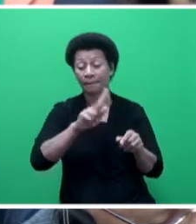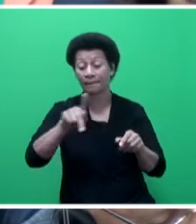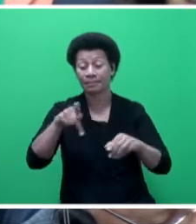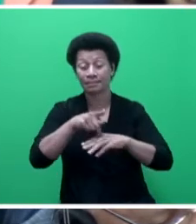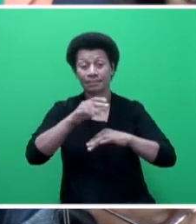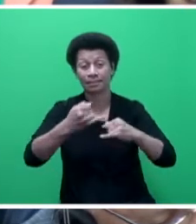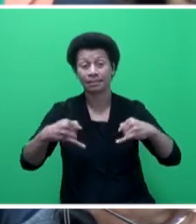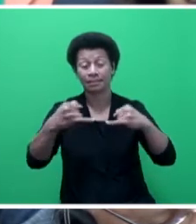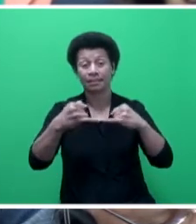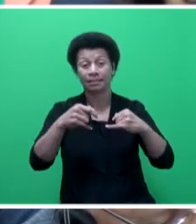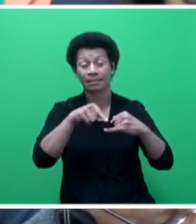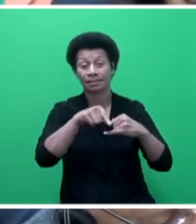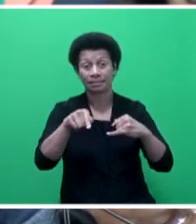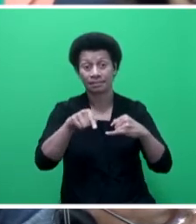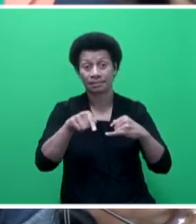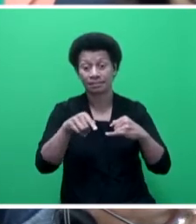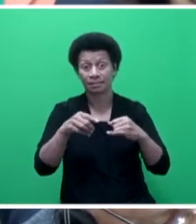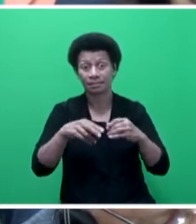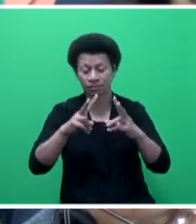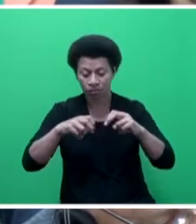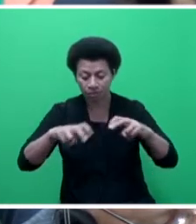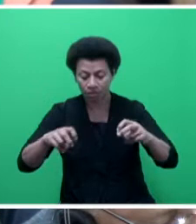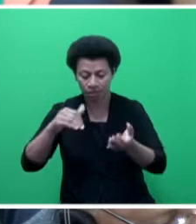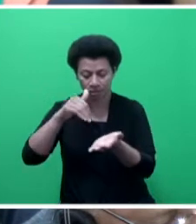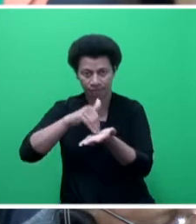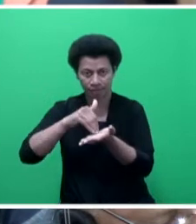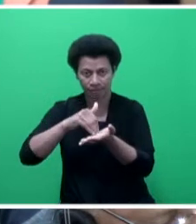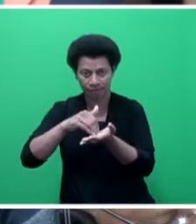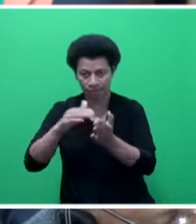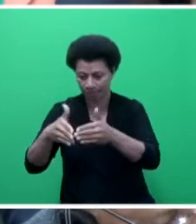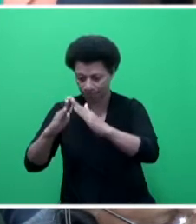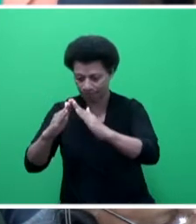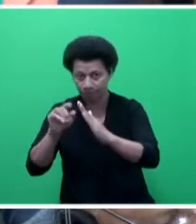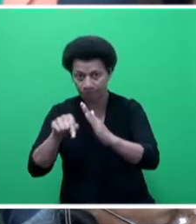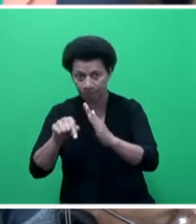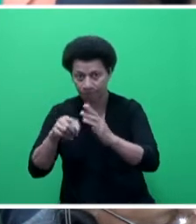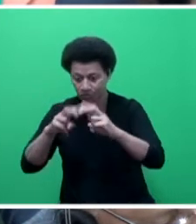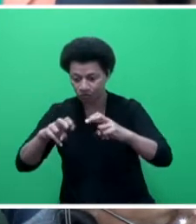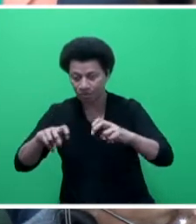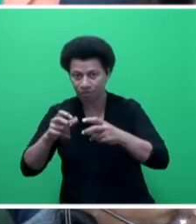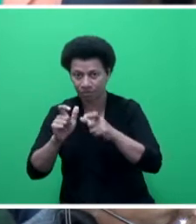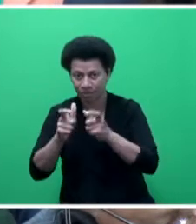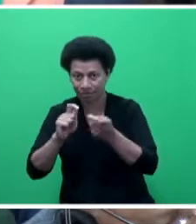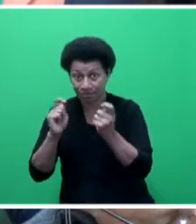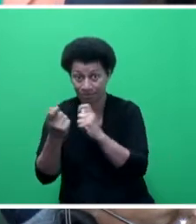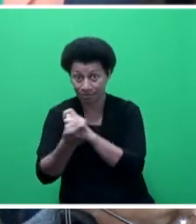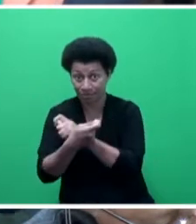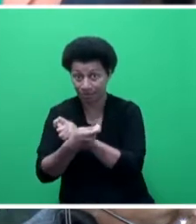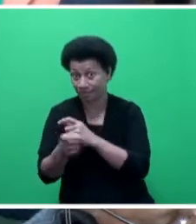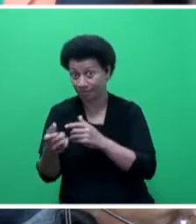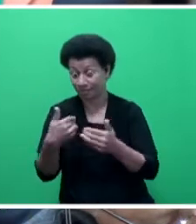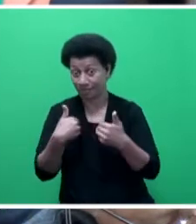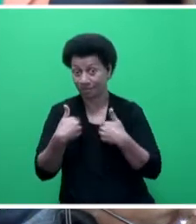Climate Change Research Centre. This is a partnership which will further complement the efforts of the existing research pursuits and institutions